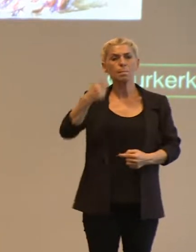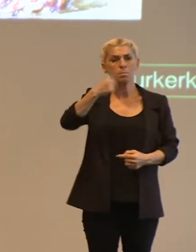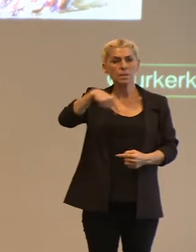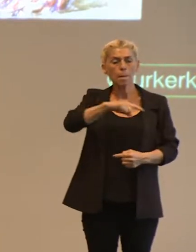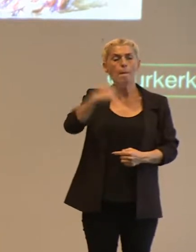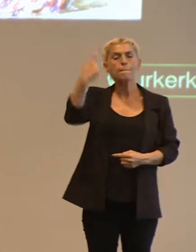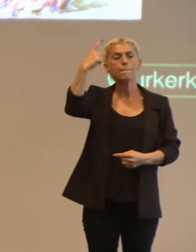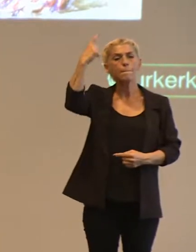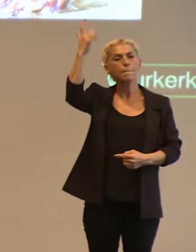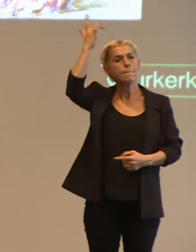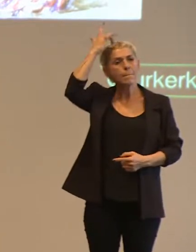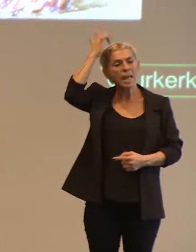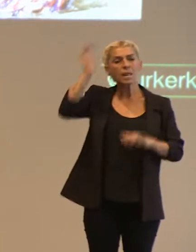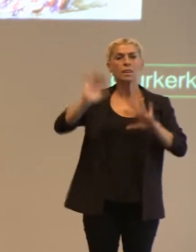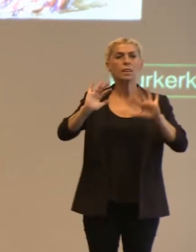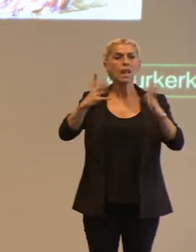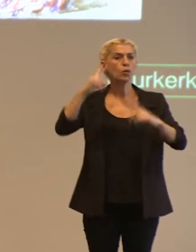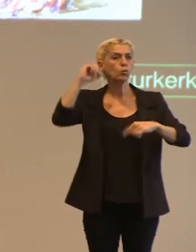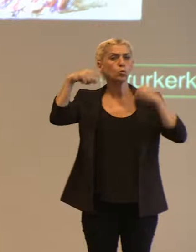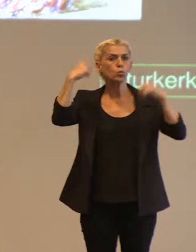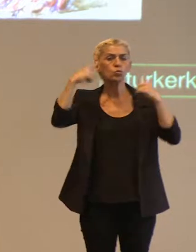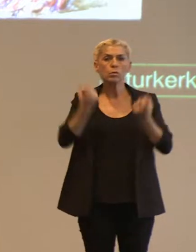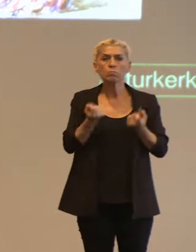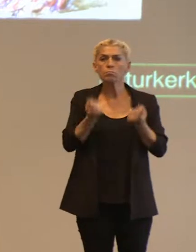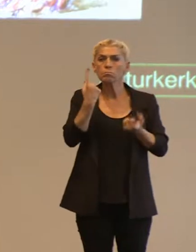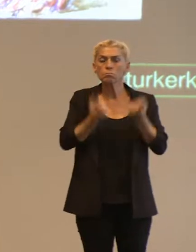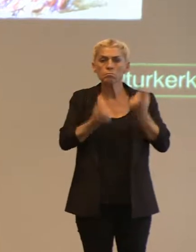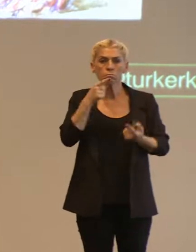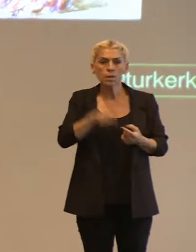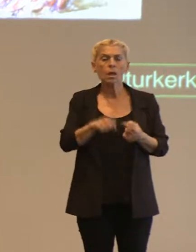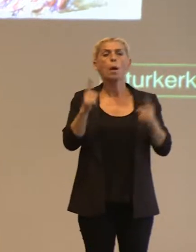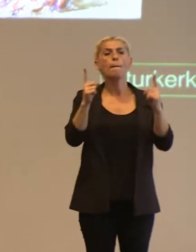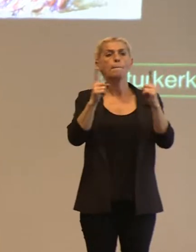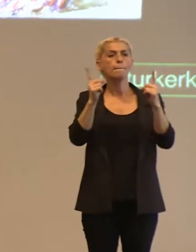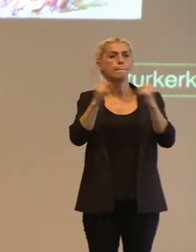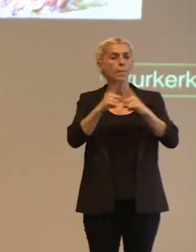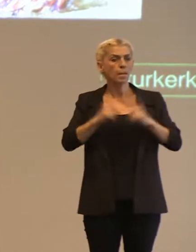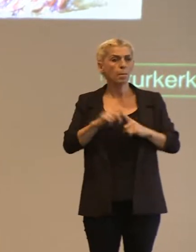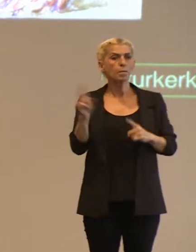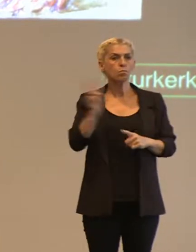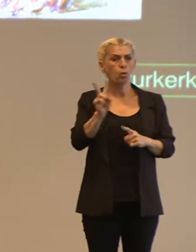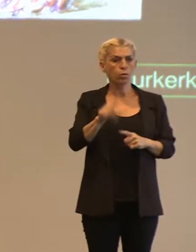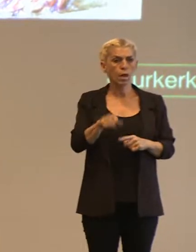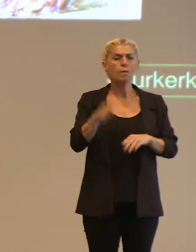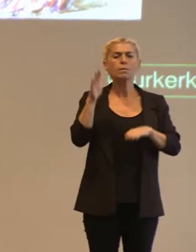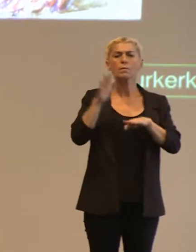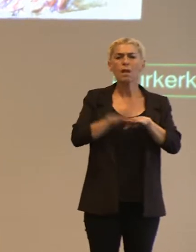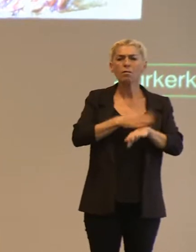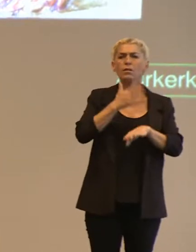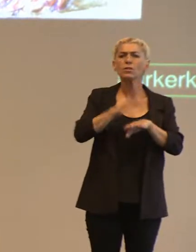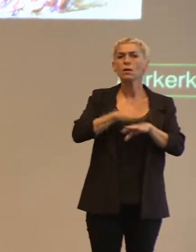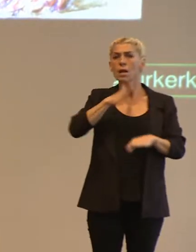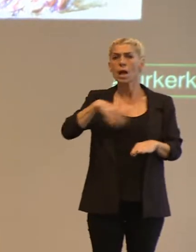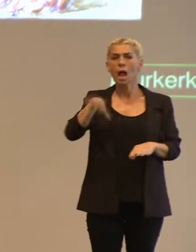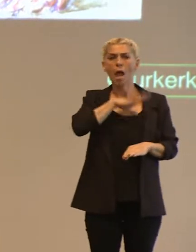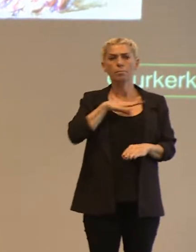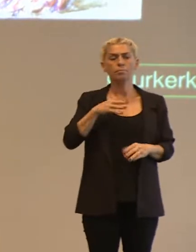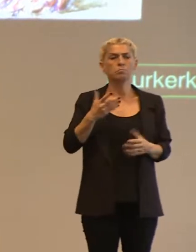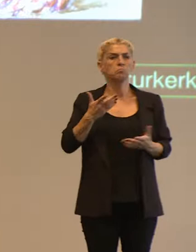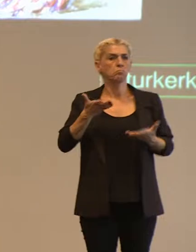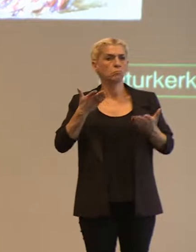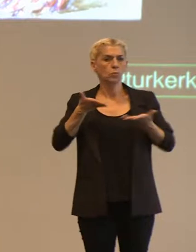scientific methods so how come brain produces or creates thoughts